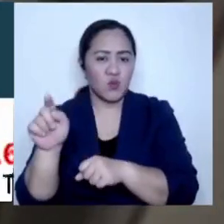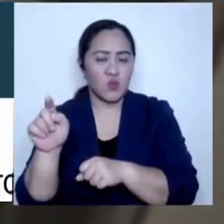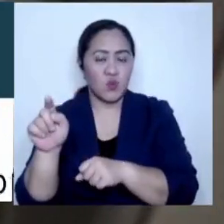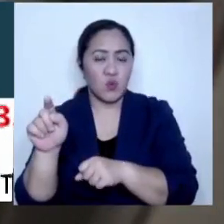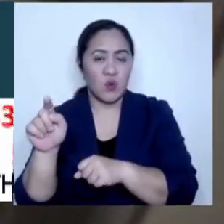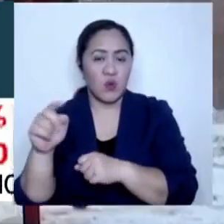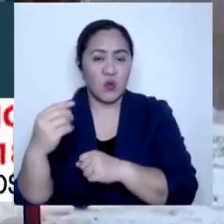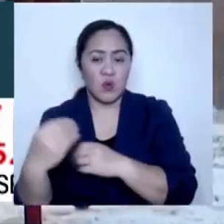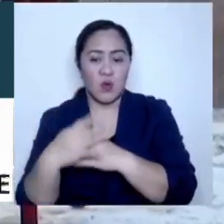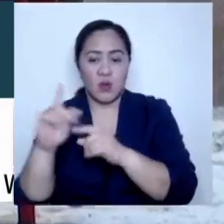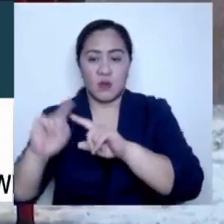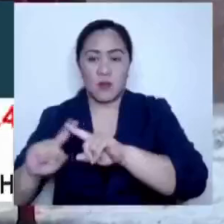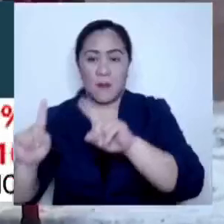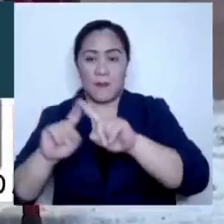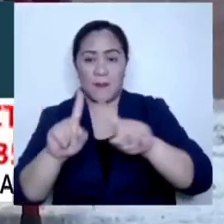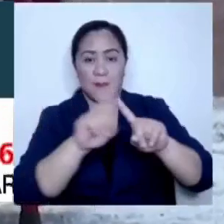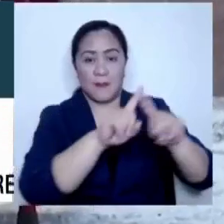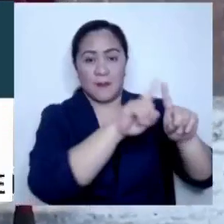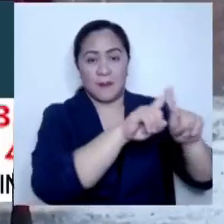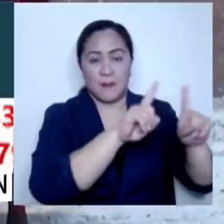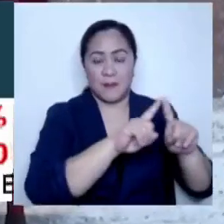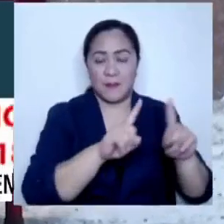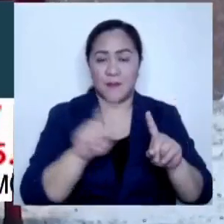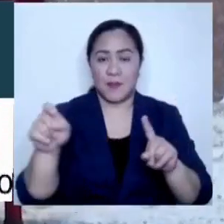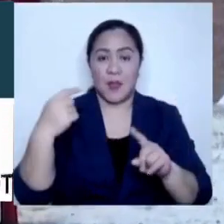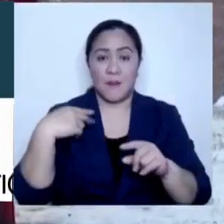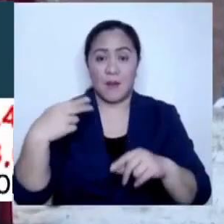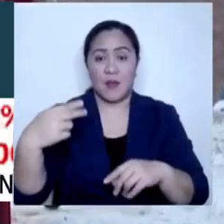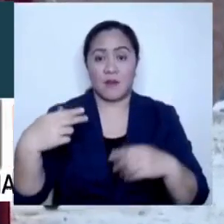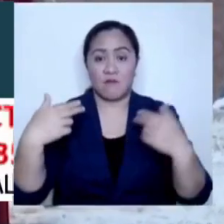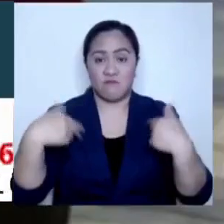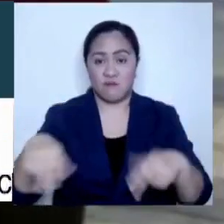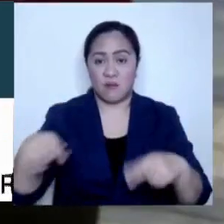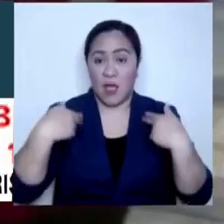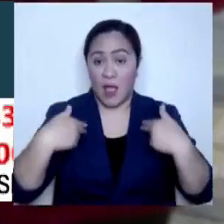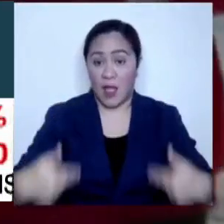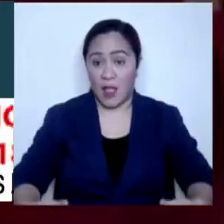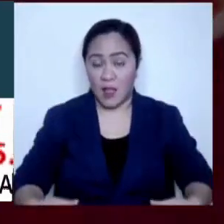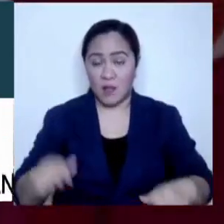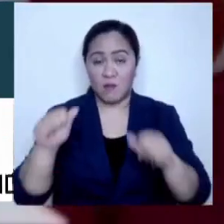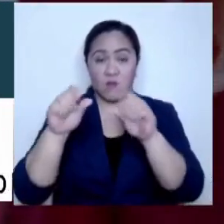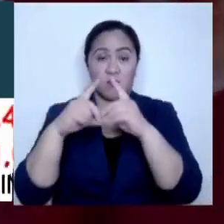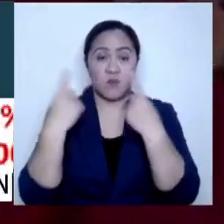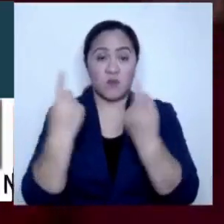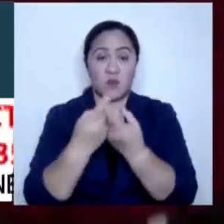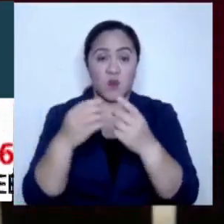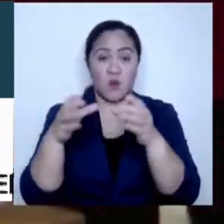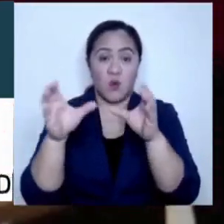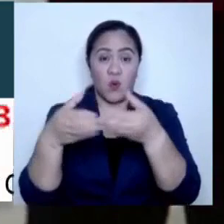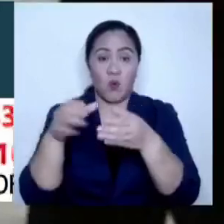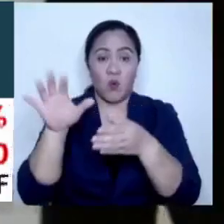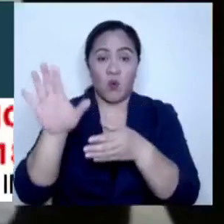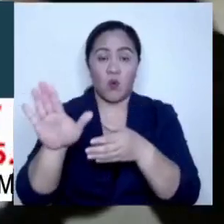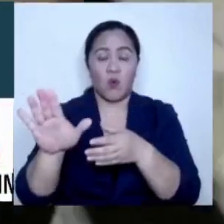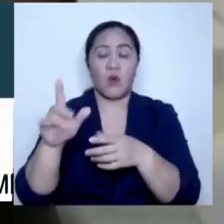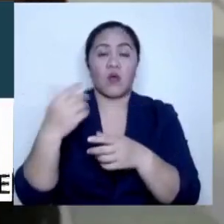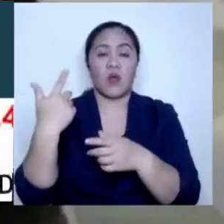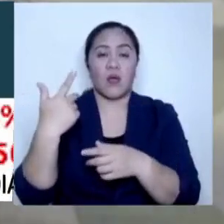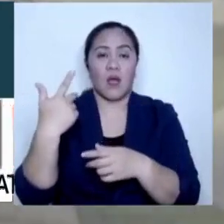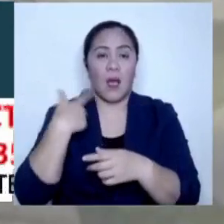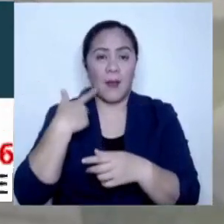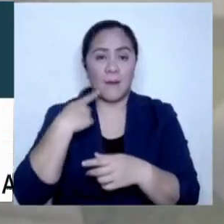very small. The health agency now recommended the Comirnaty vaccine from Pfizer-BioNTech